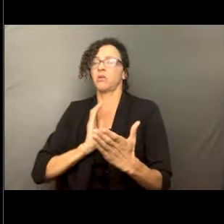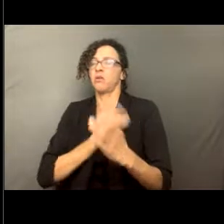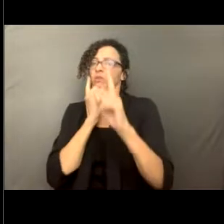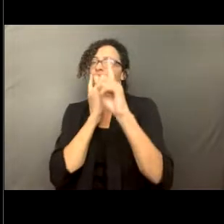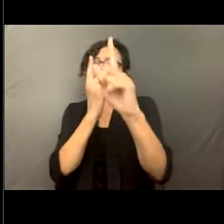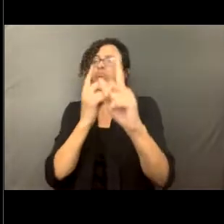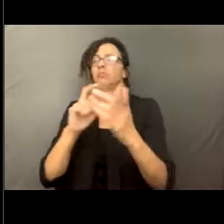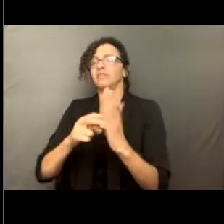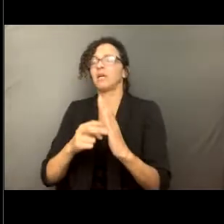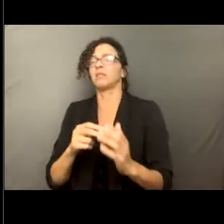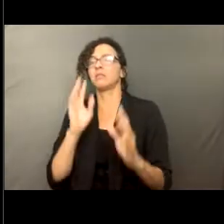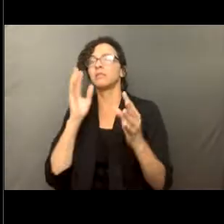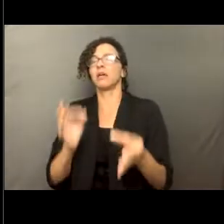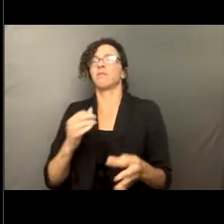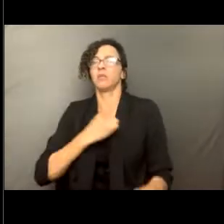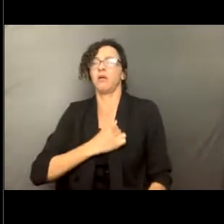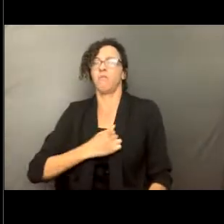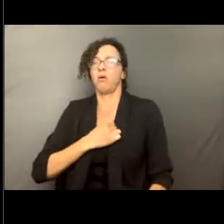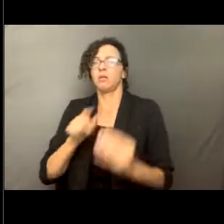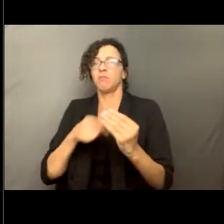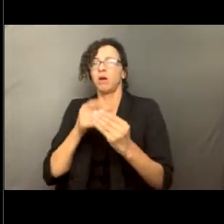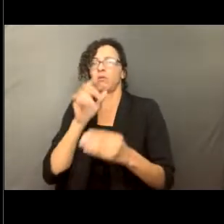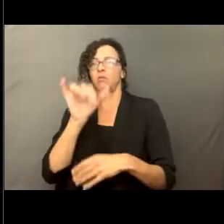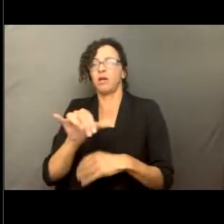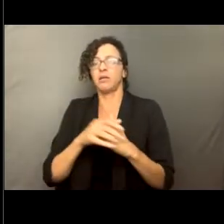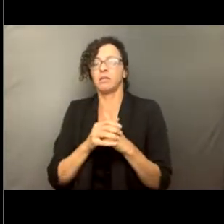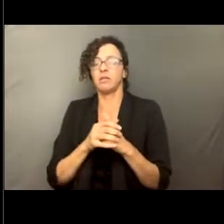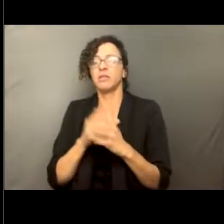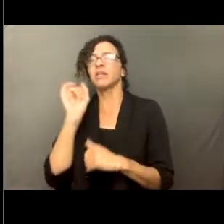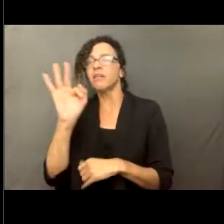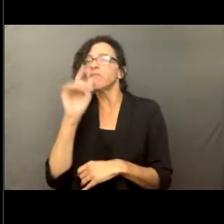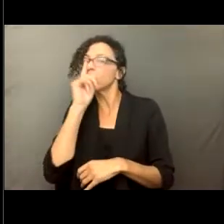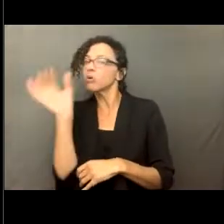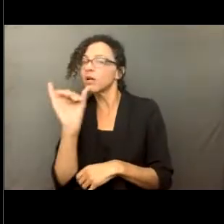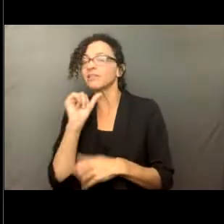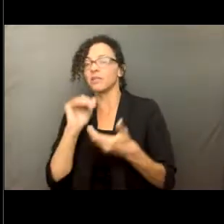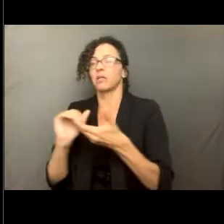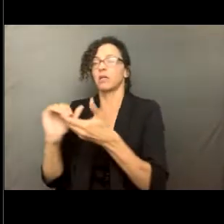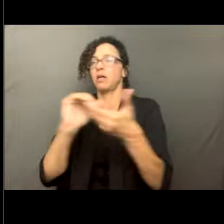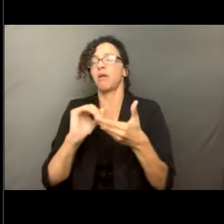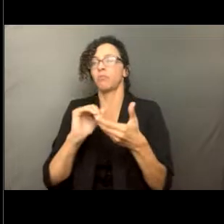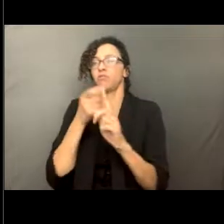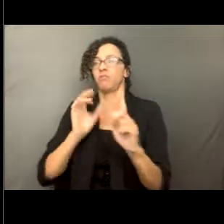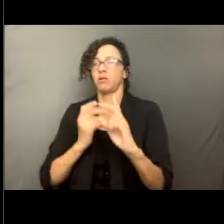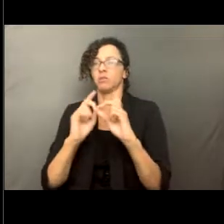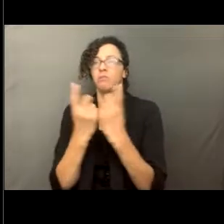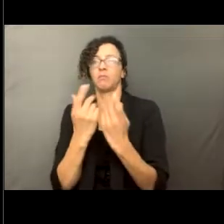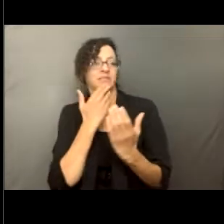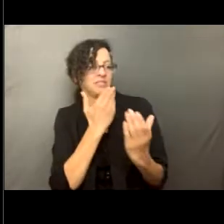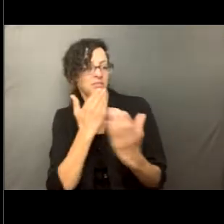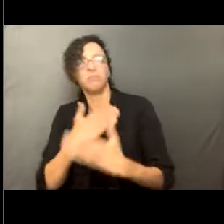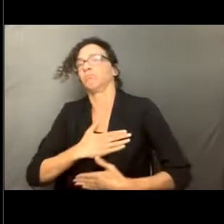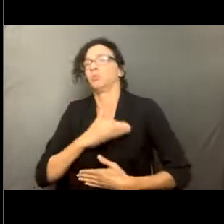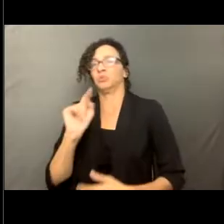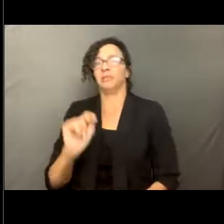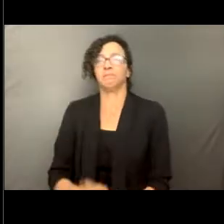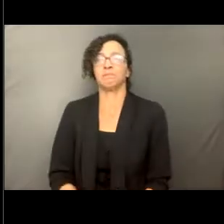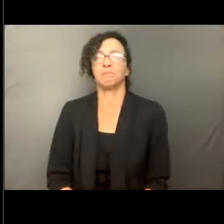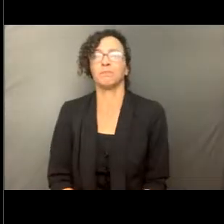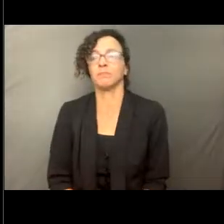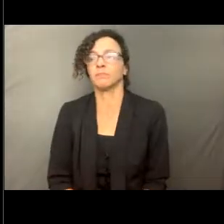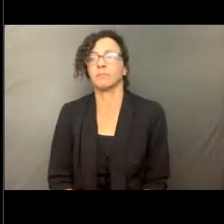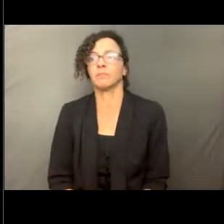the department if it is coming across as not being a collaborative partner. Thank you. Thank you. Appreciate it. Thanks, Tony.